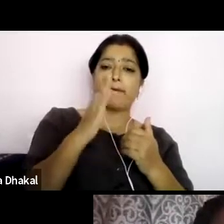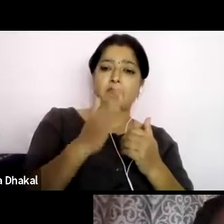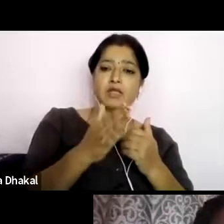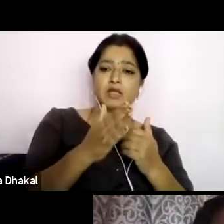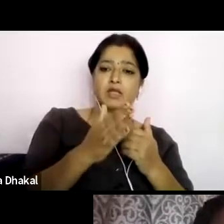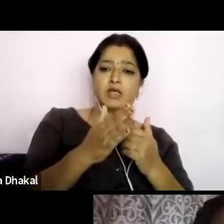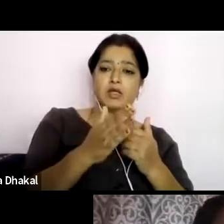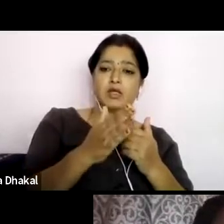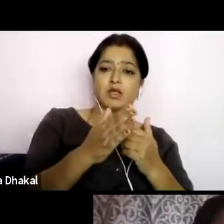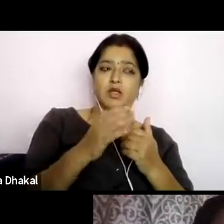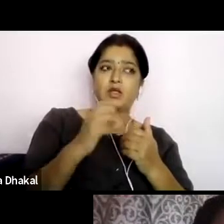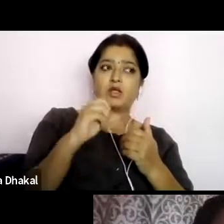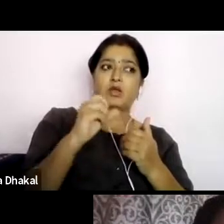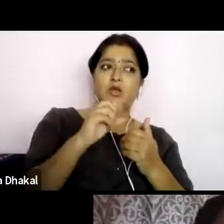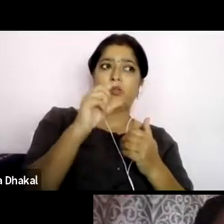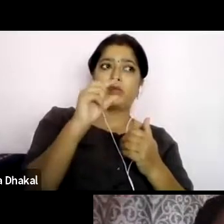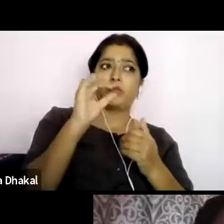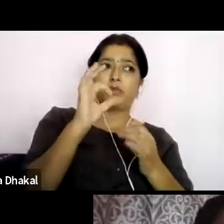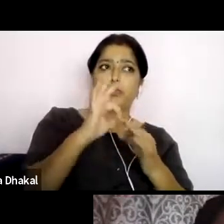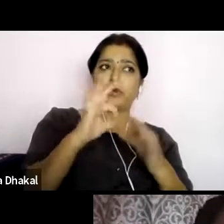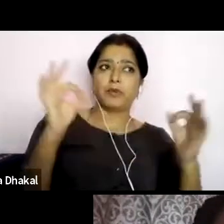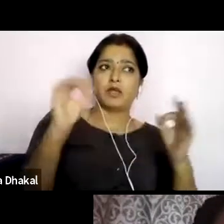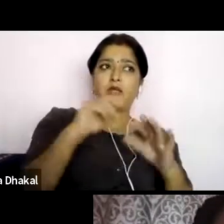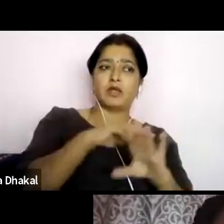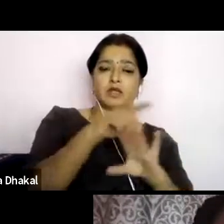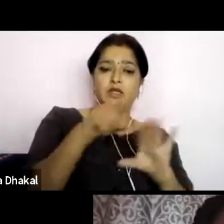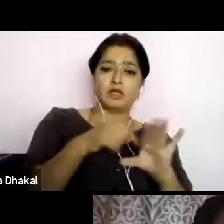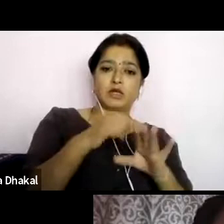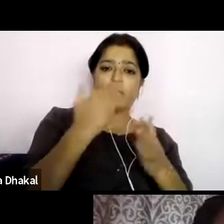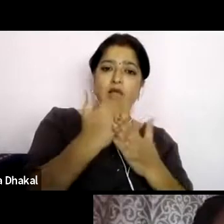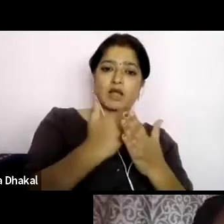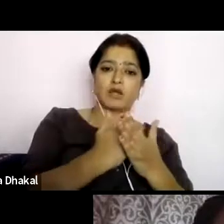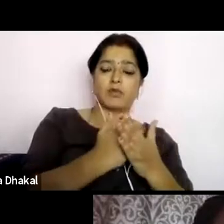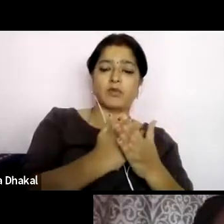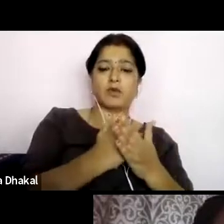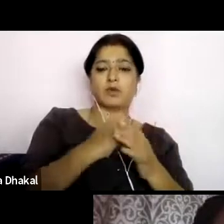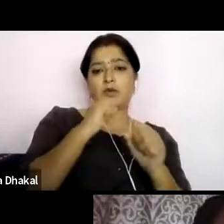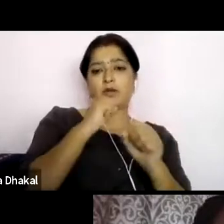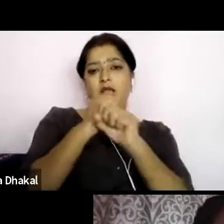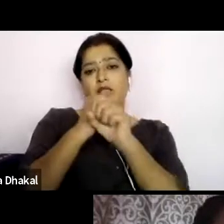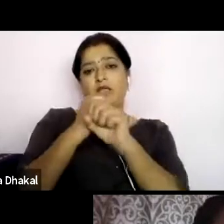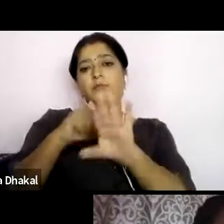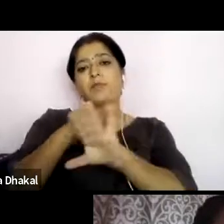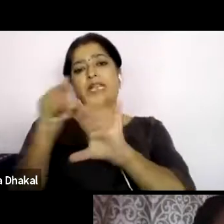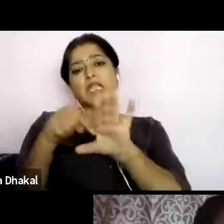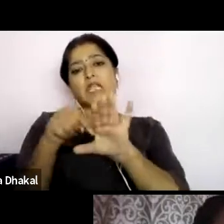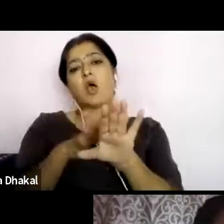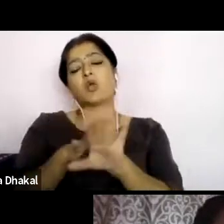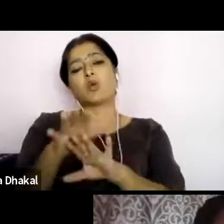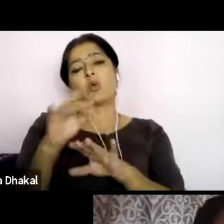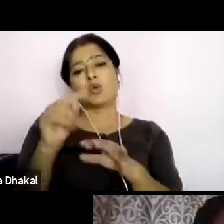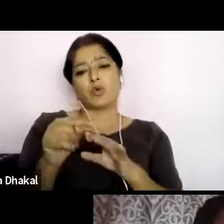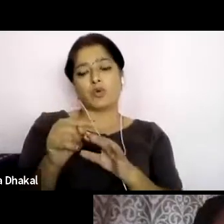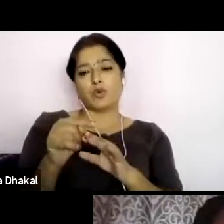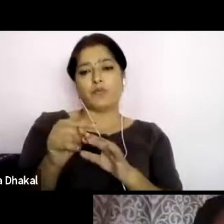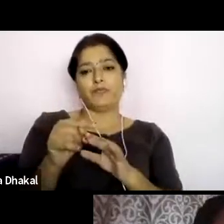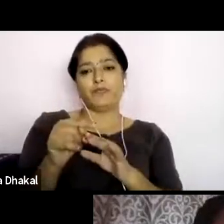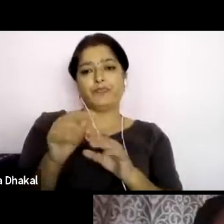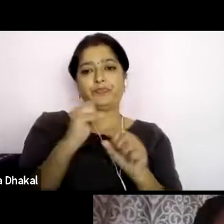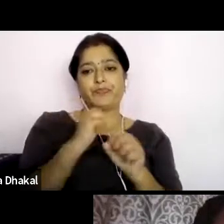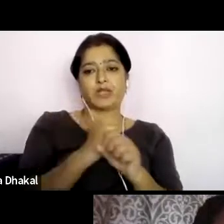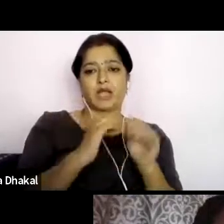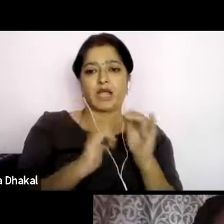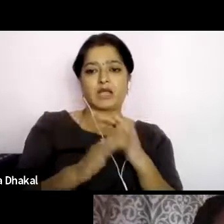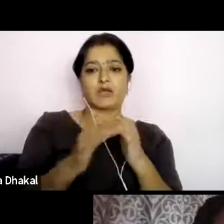of programs, of support, of solidarity based on a concept where there is